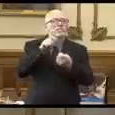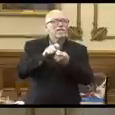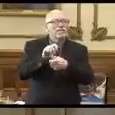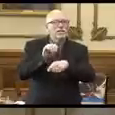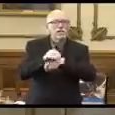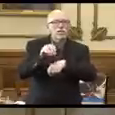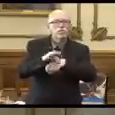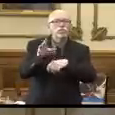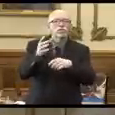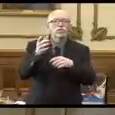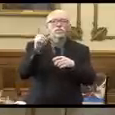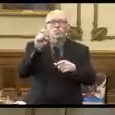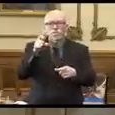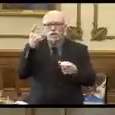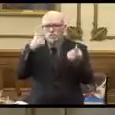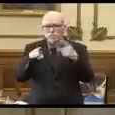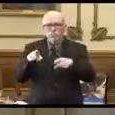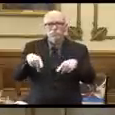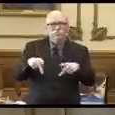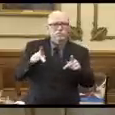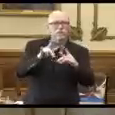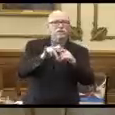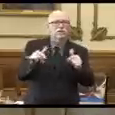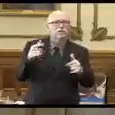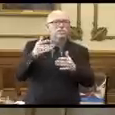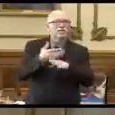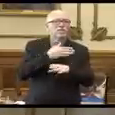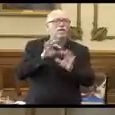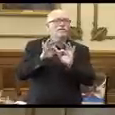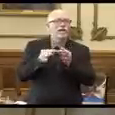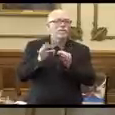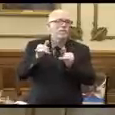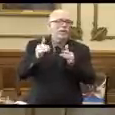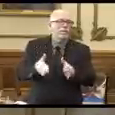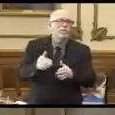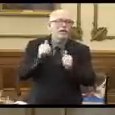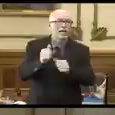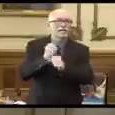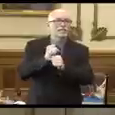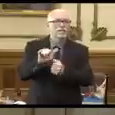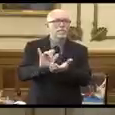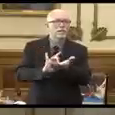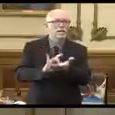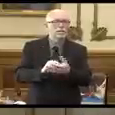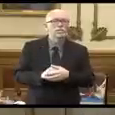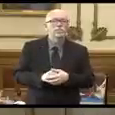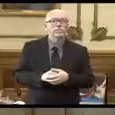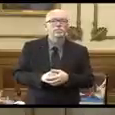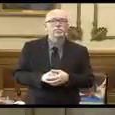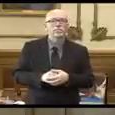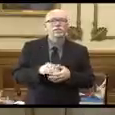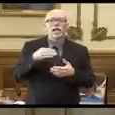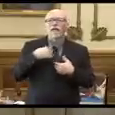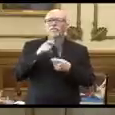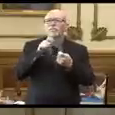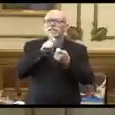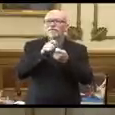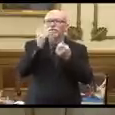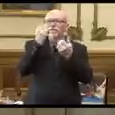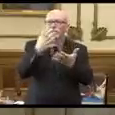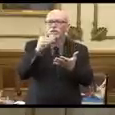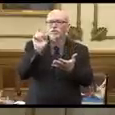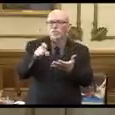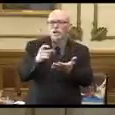and consents that have to be signed in order for the family or the individual to receive this drug, and then very specific information that has to